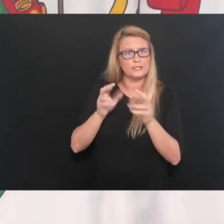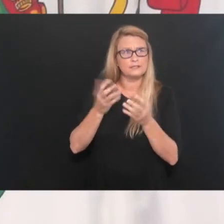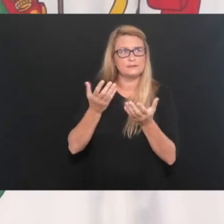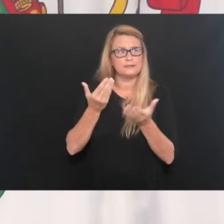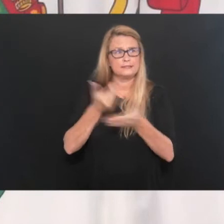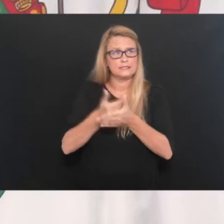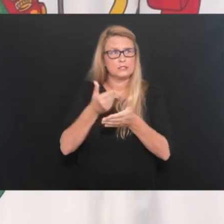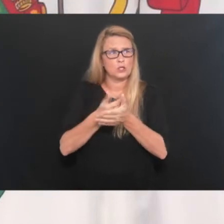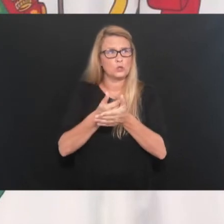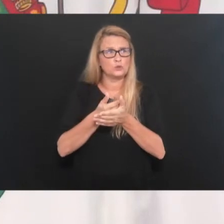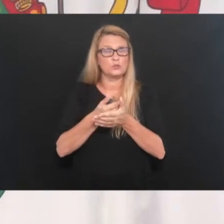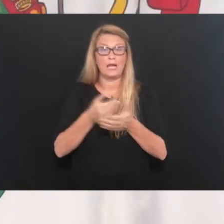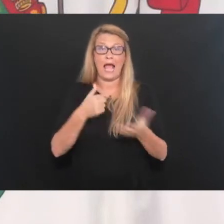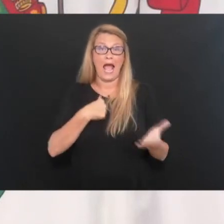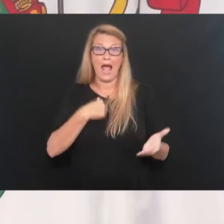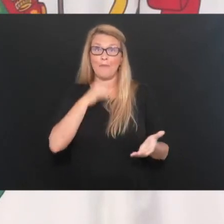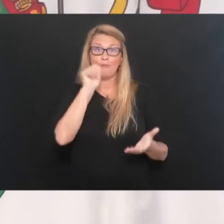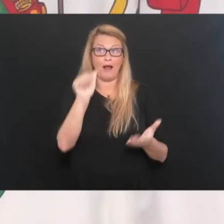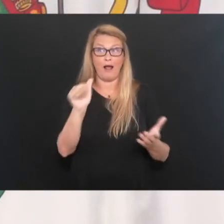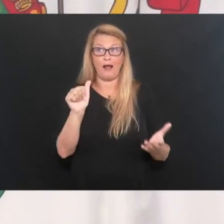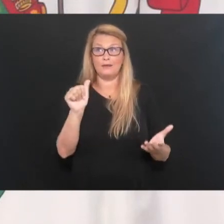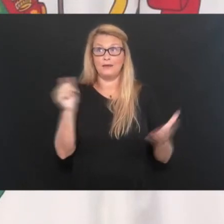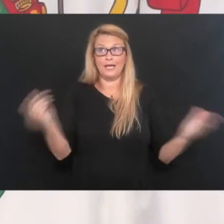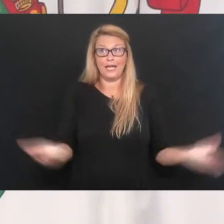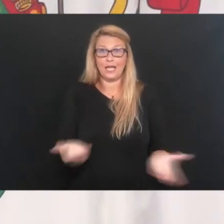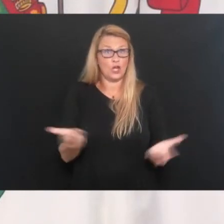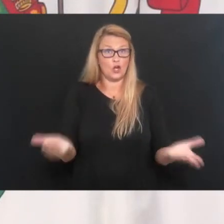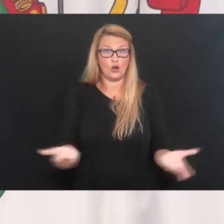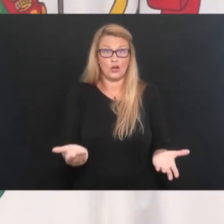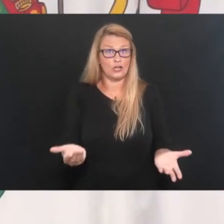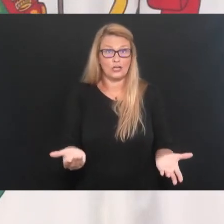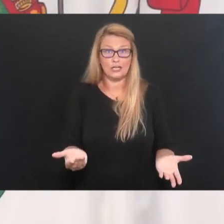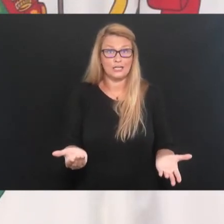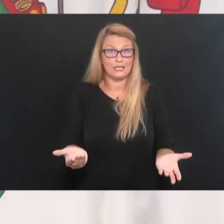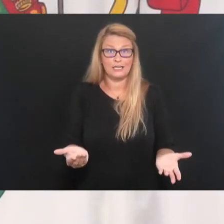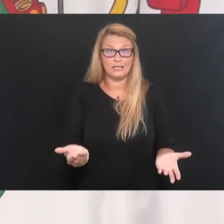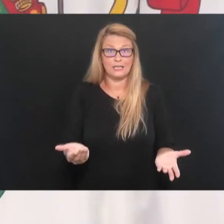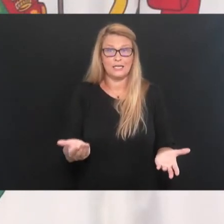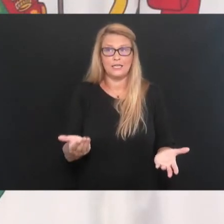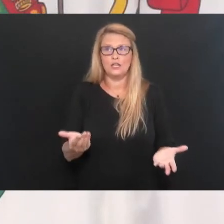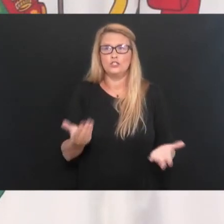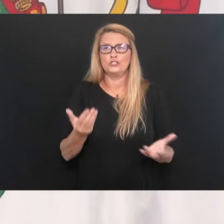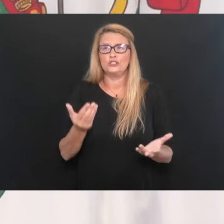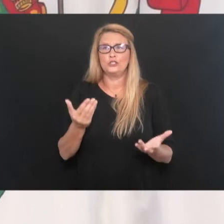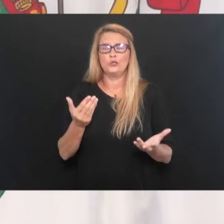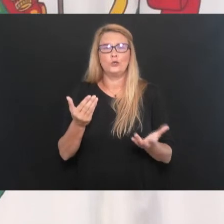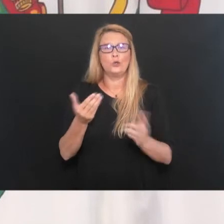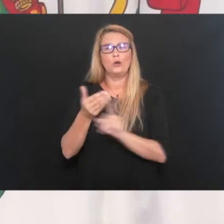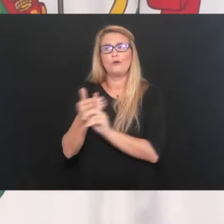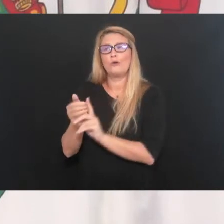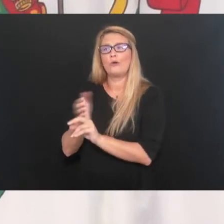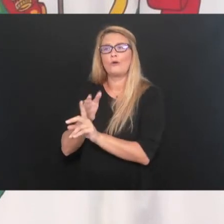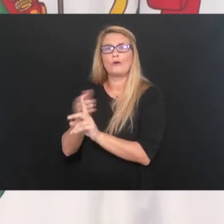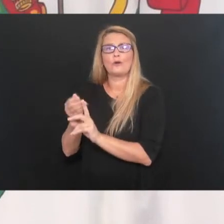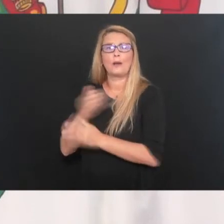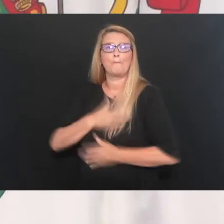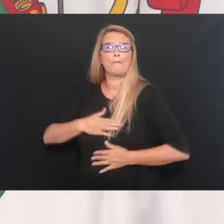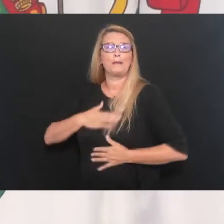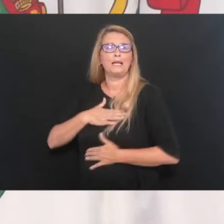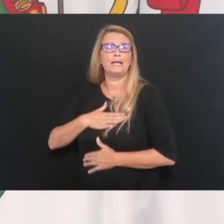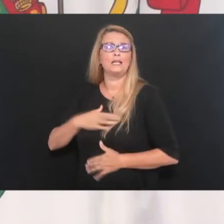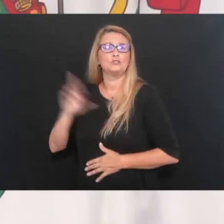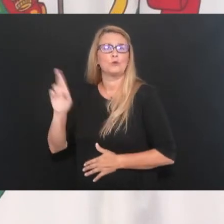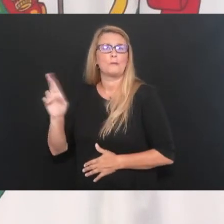I said, I am not here. I am not here to please the Republicans. I'm not here to please